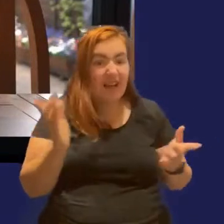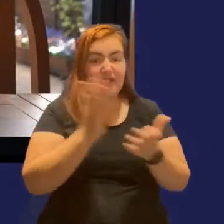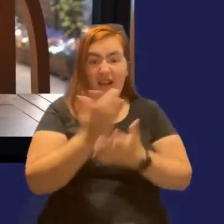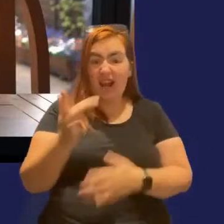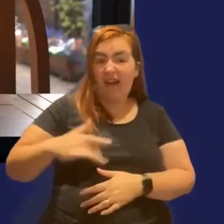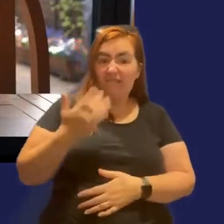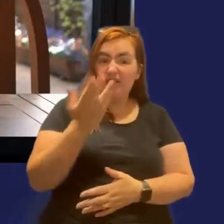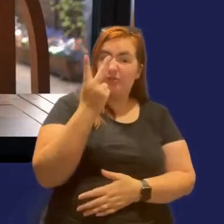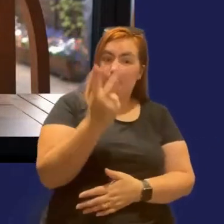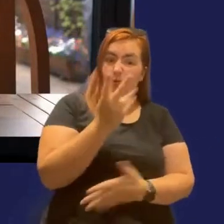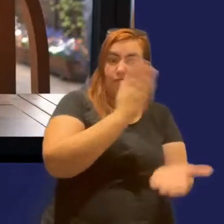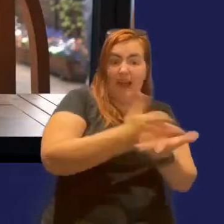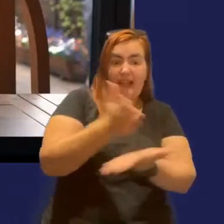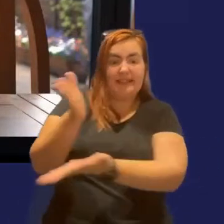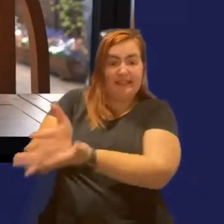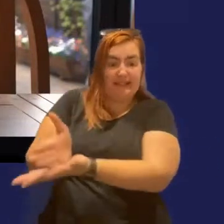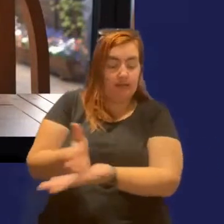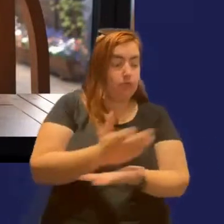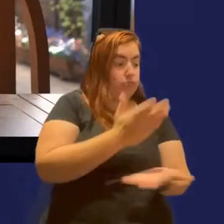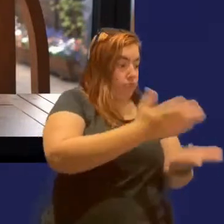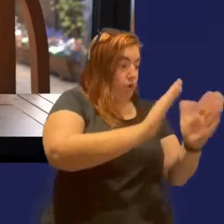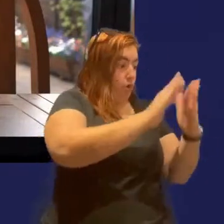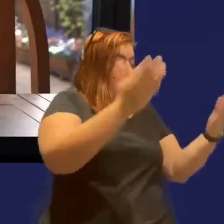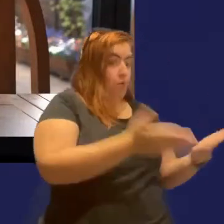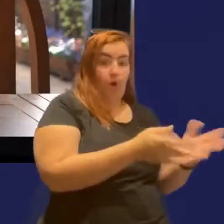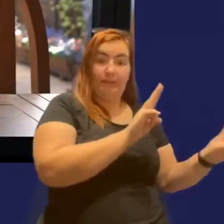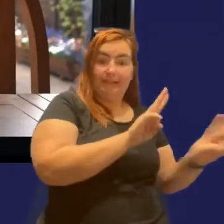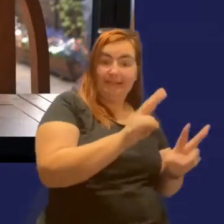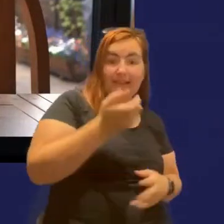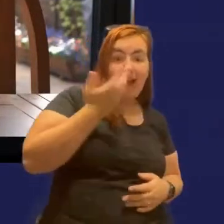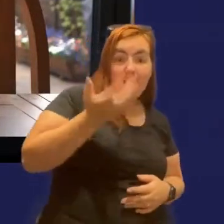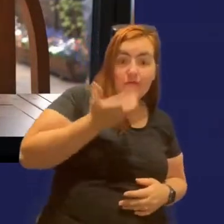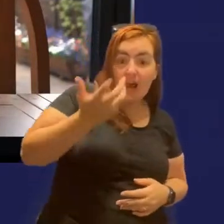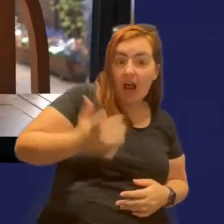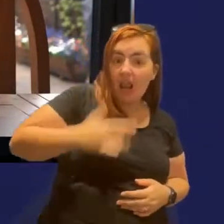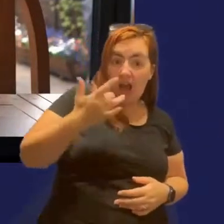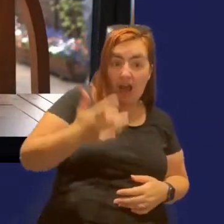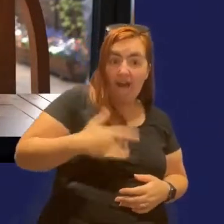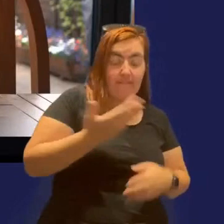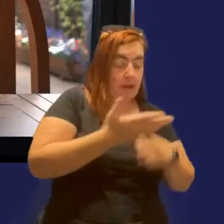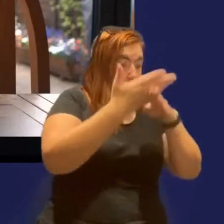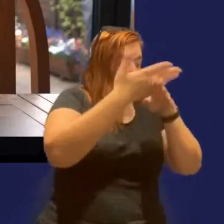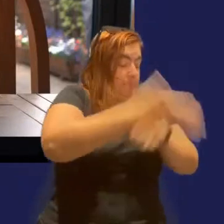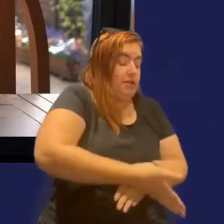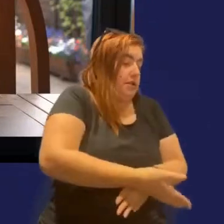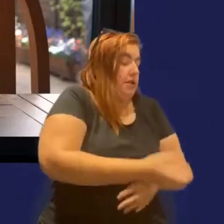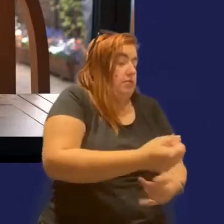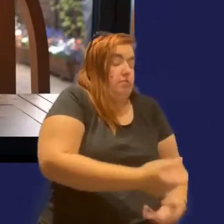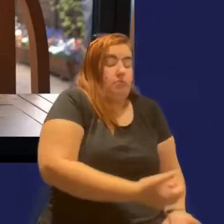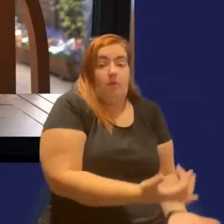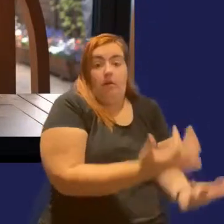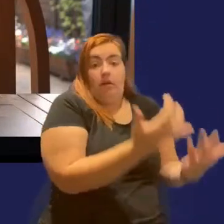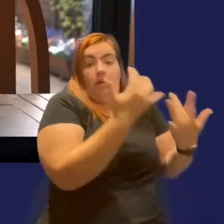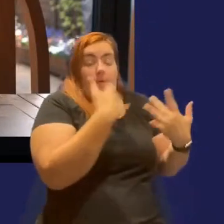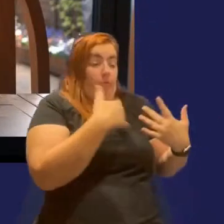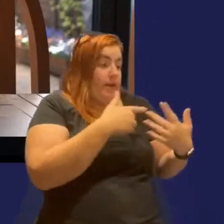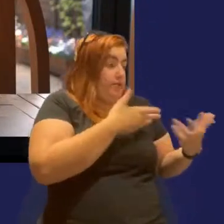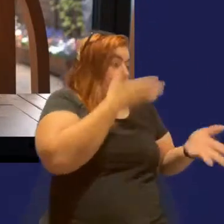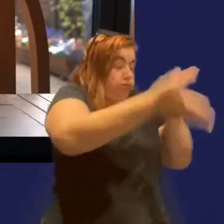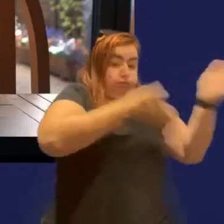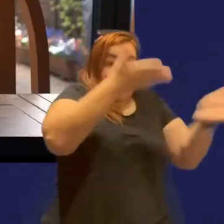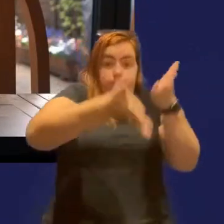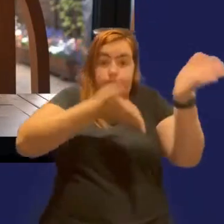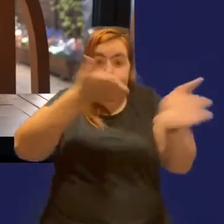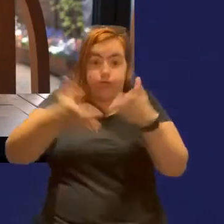life. There's the reality of the world we see around us, everyday life that is chock full of so much stuff that we're pulled from pillar to post